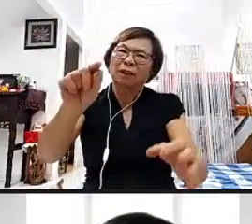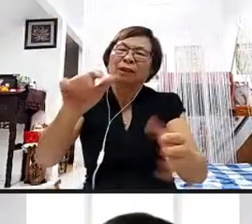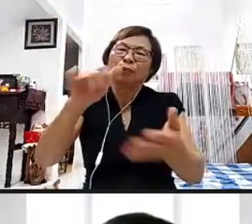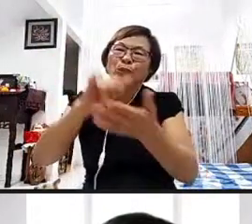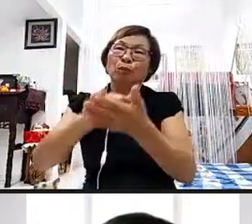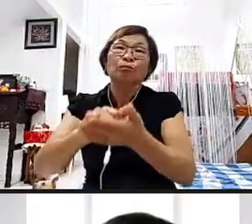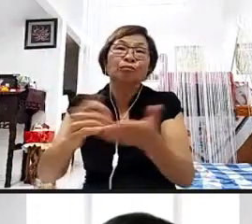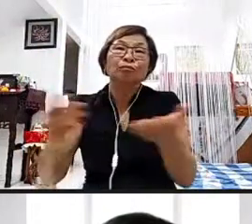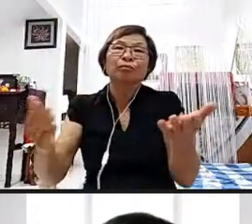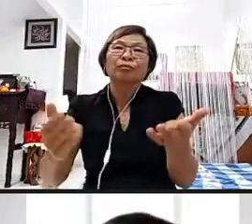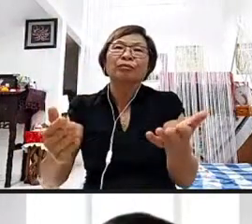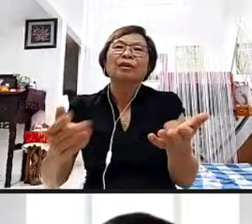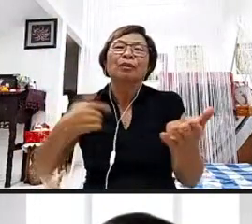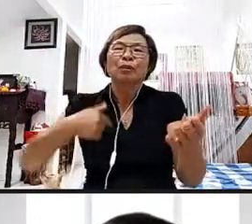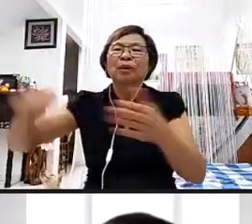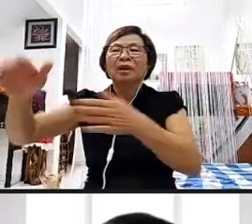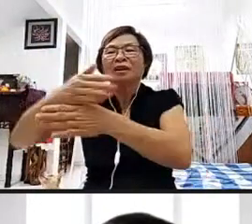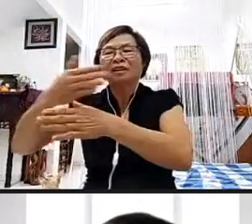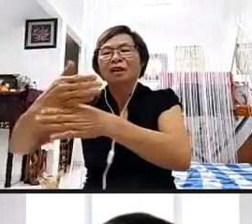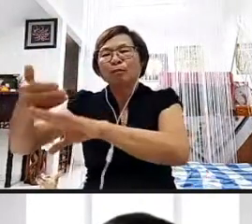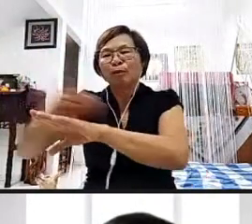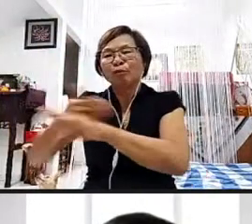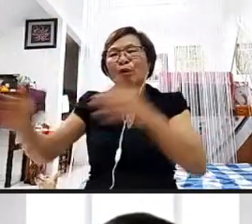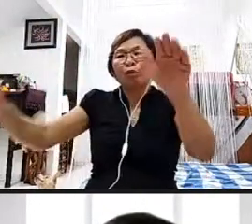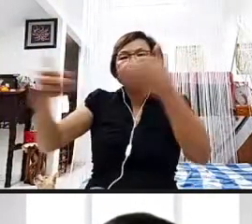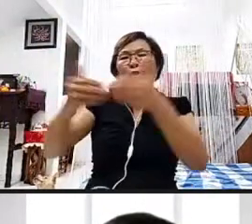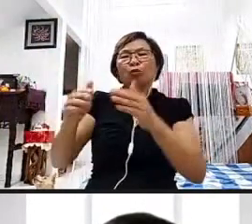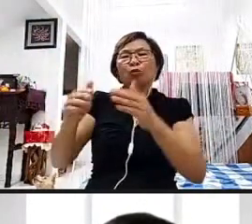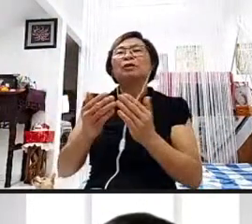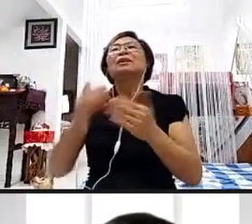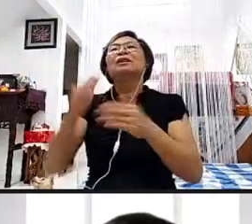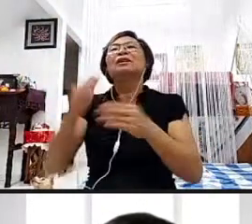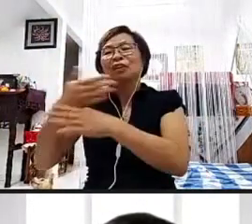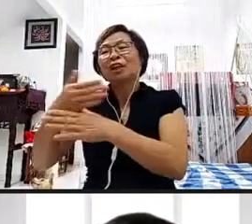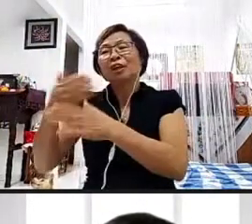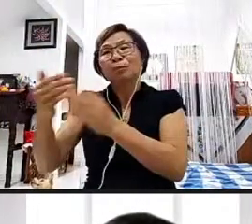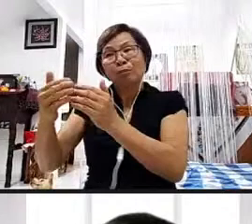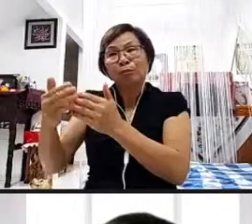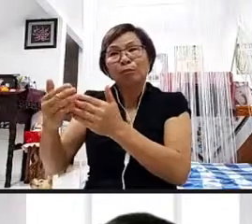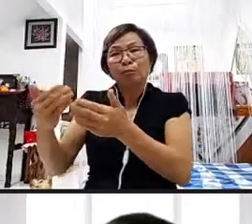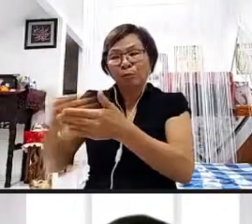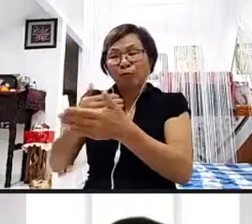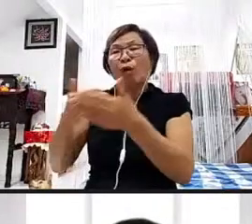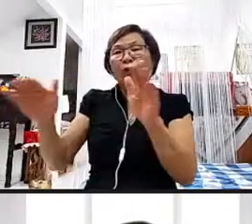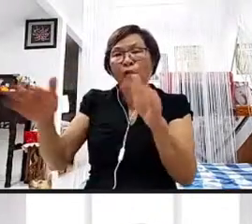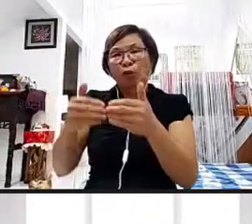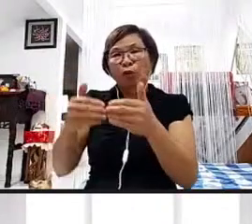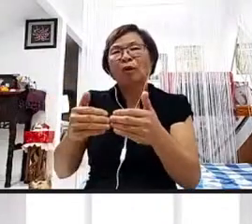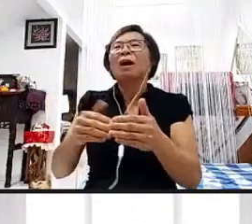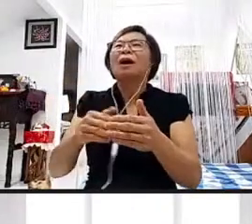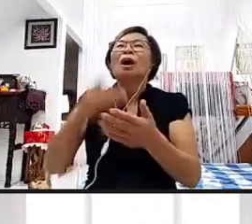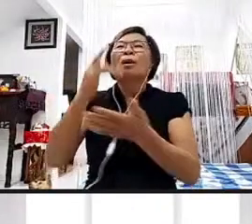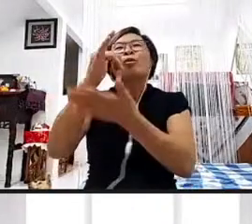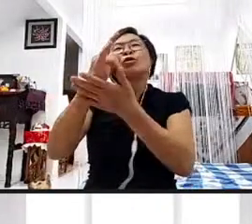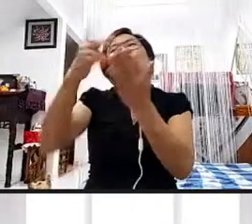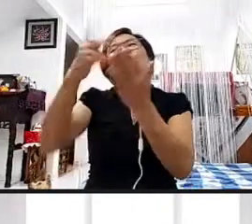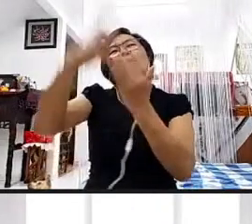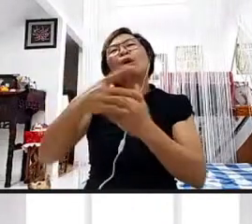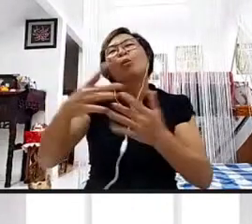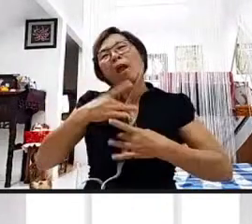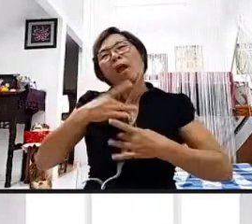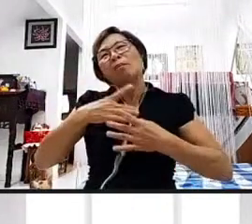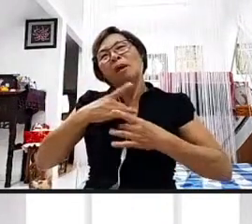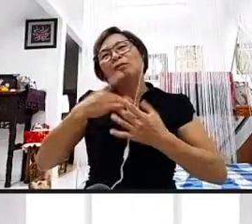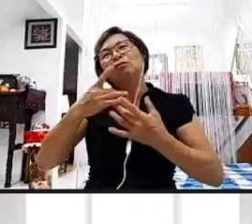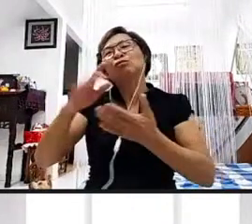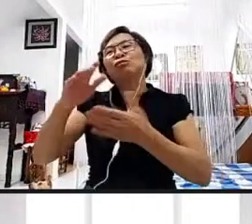think let us do a bit of sharing before we close. In every Buddhist event, we like to do a bit of sharing. We have a true abundance of